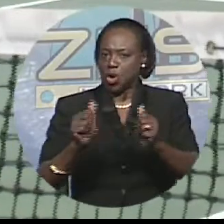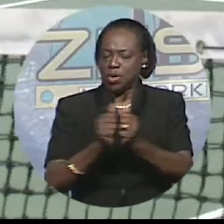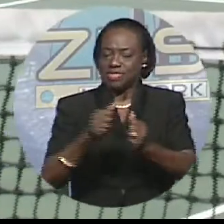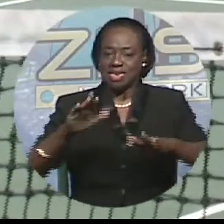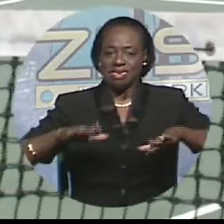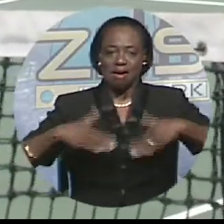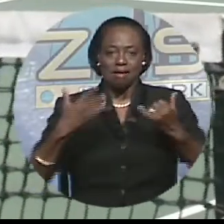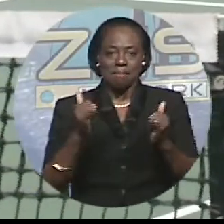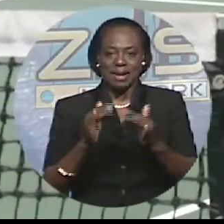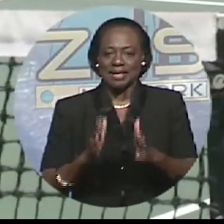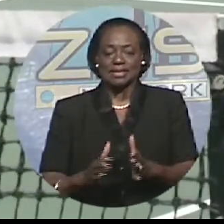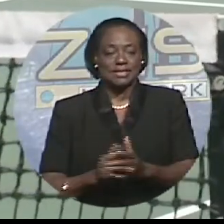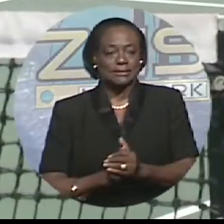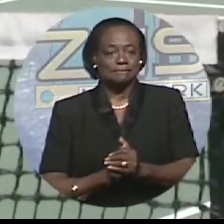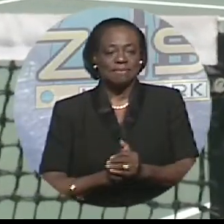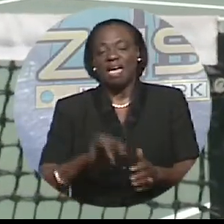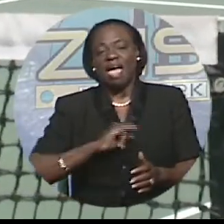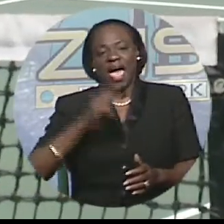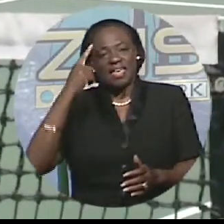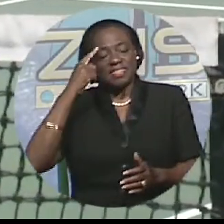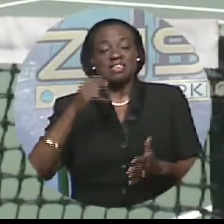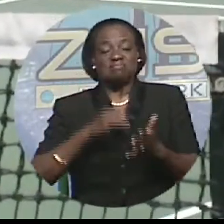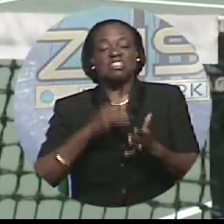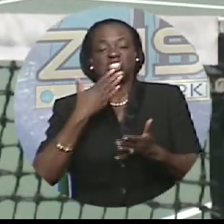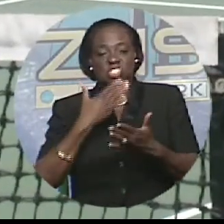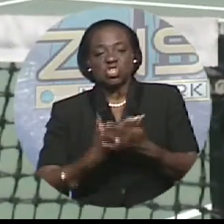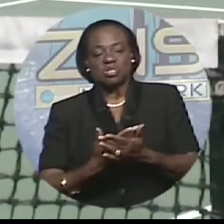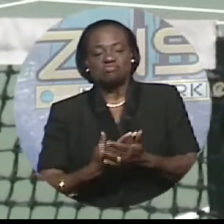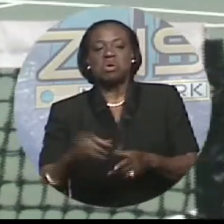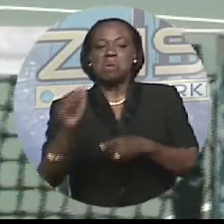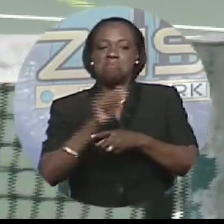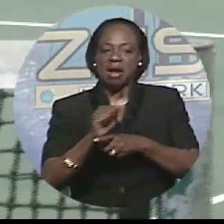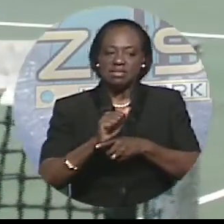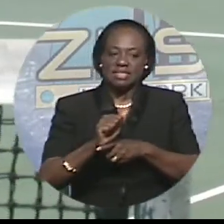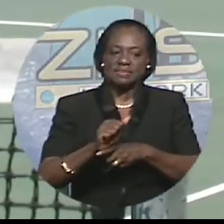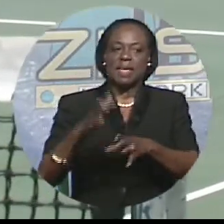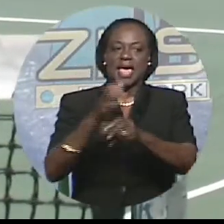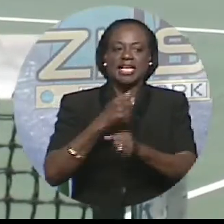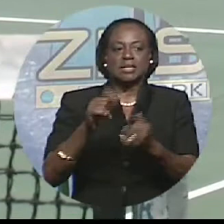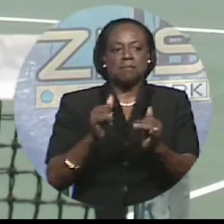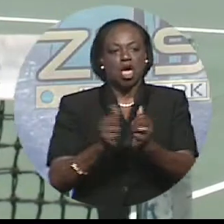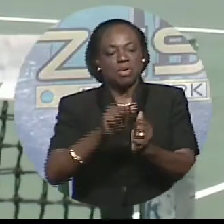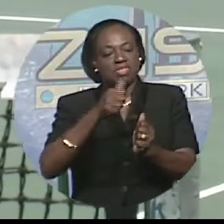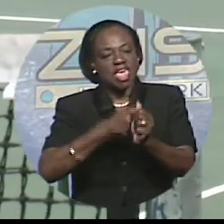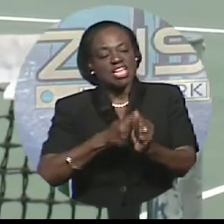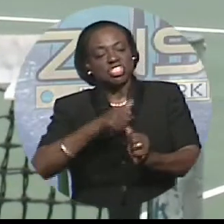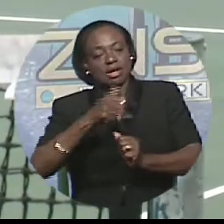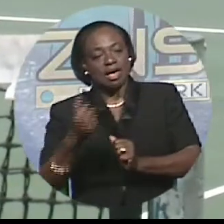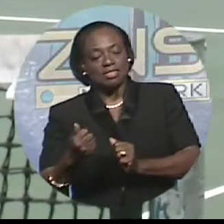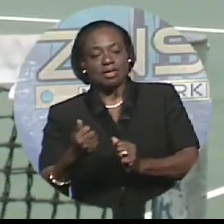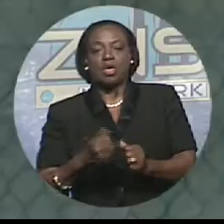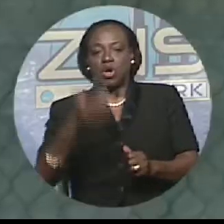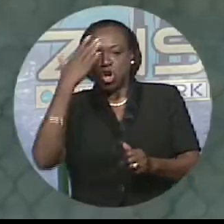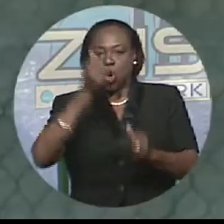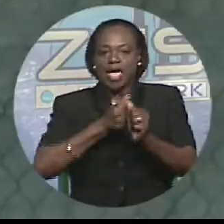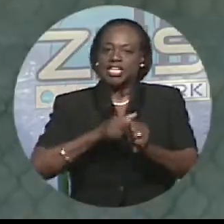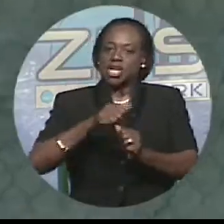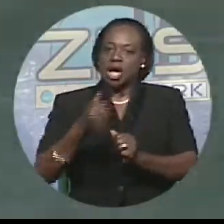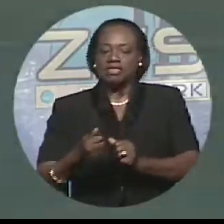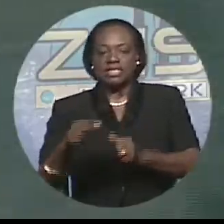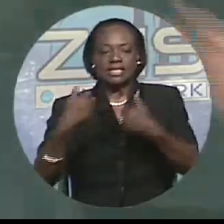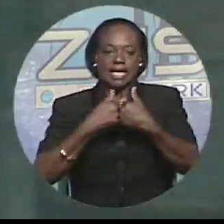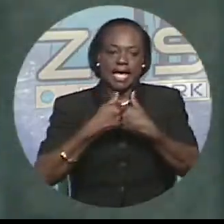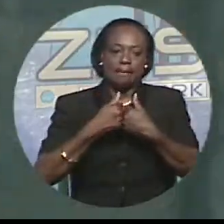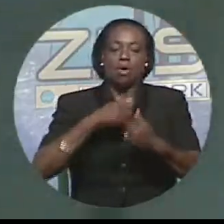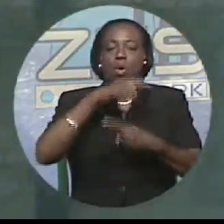here? I think it's good practice. We get to play with each other, feel out each other's games, so when the time comes